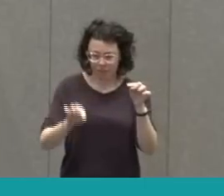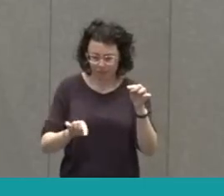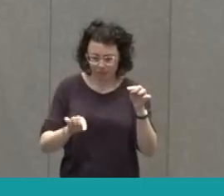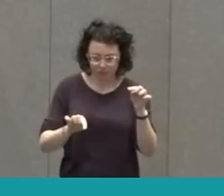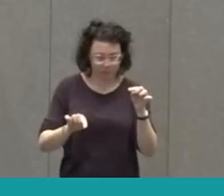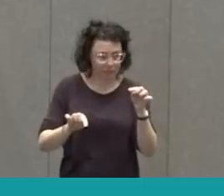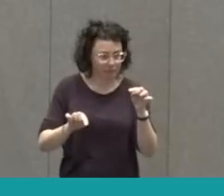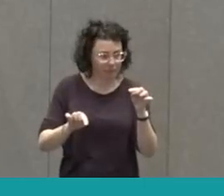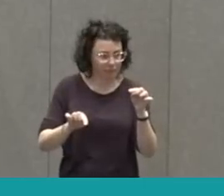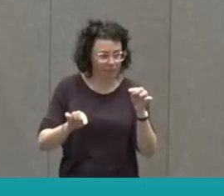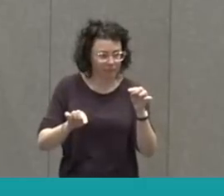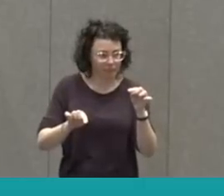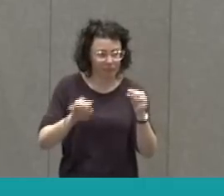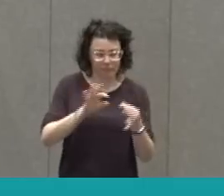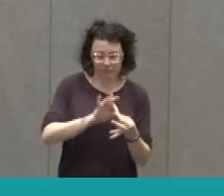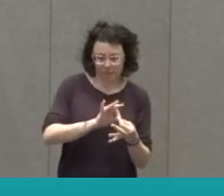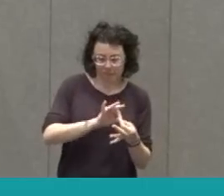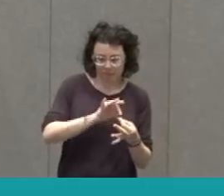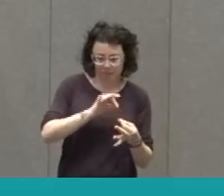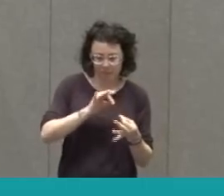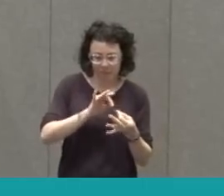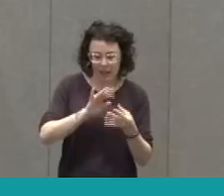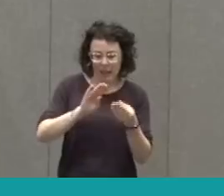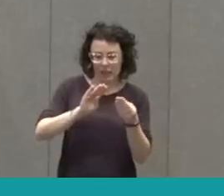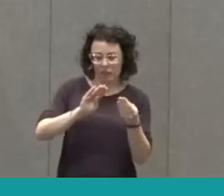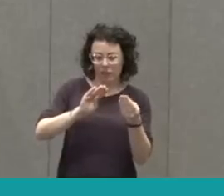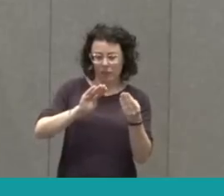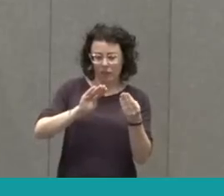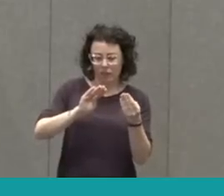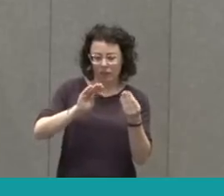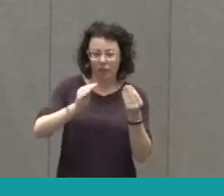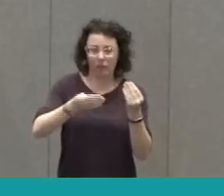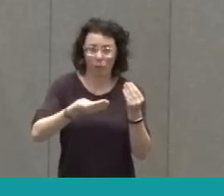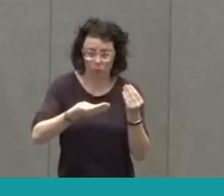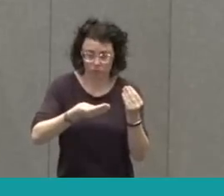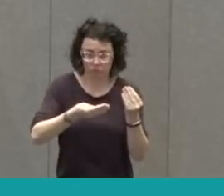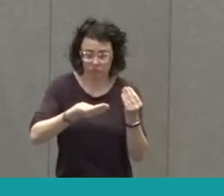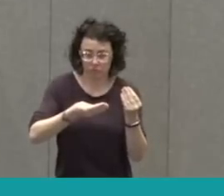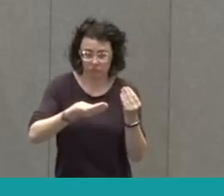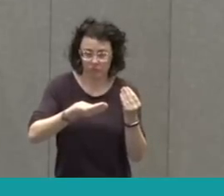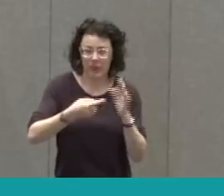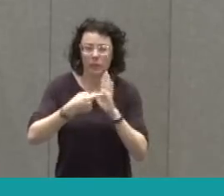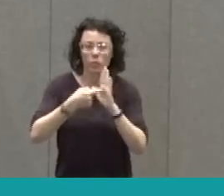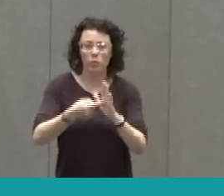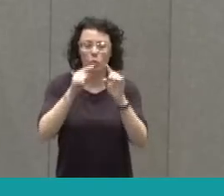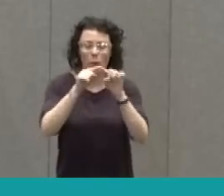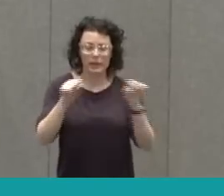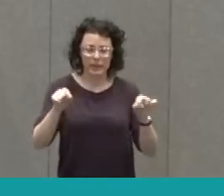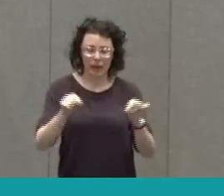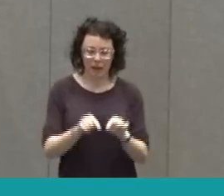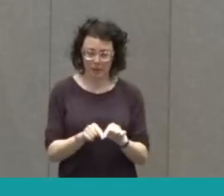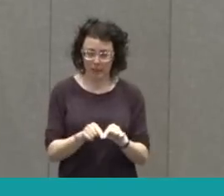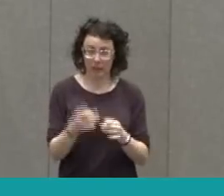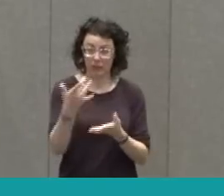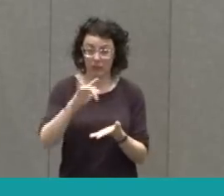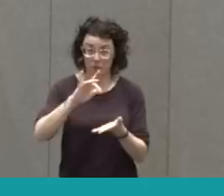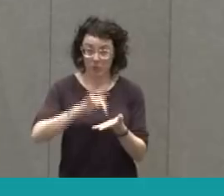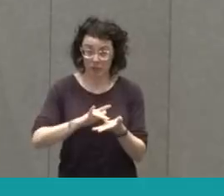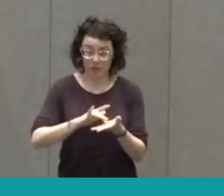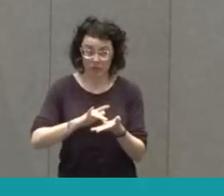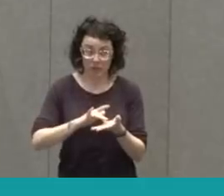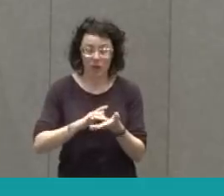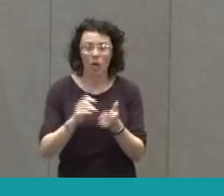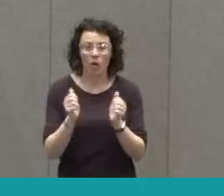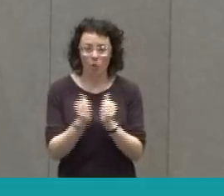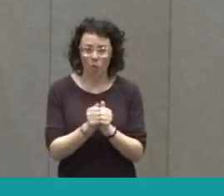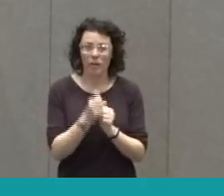a diamond in the center. And it gives you 4 quadrants. So that's a quick way